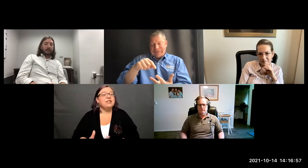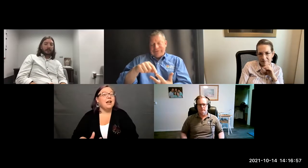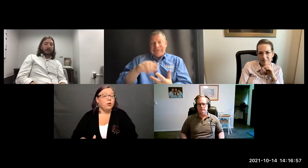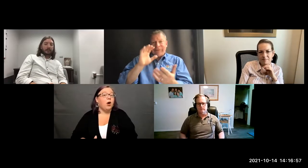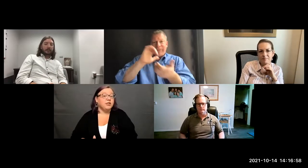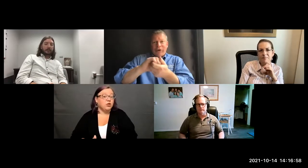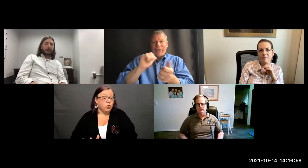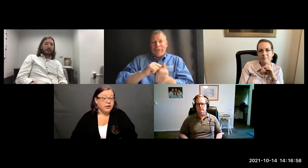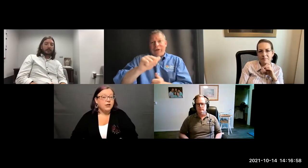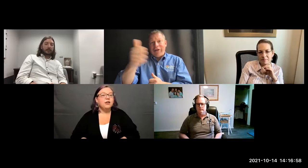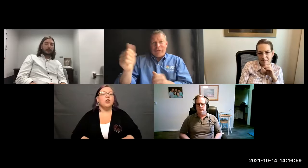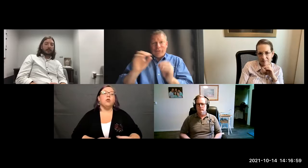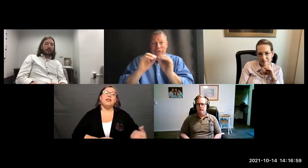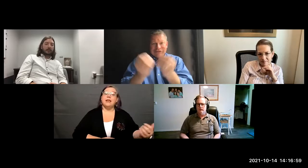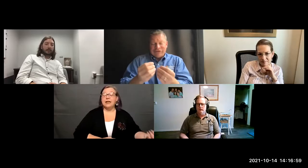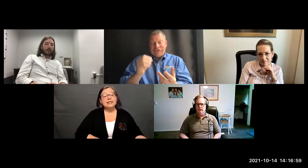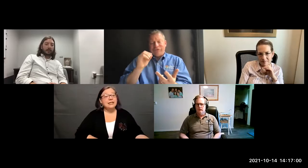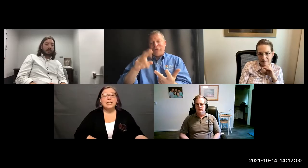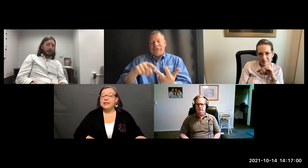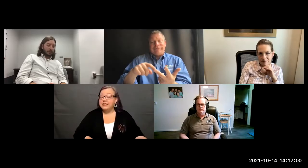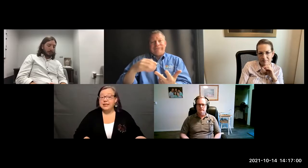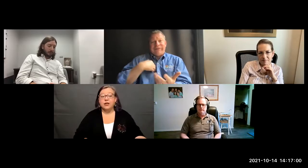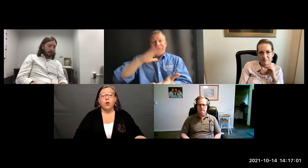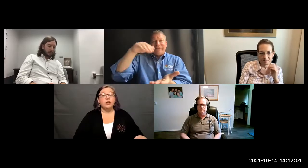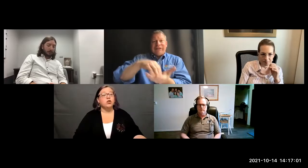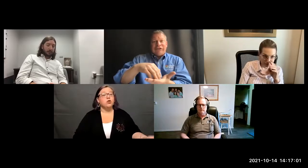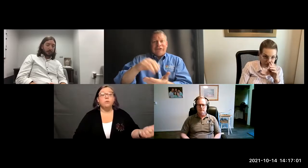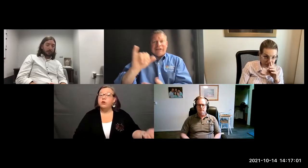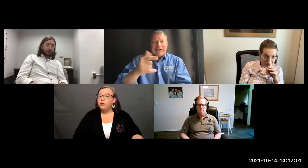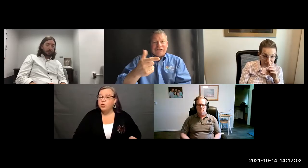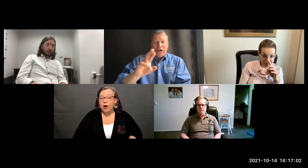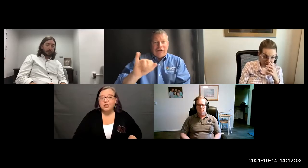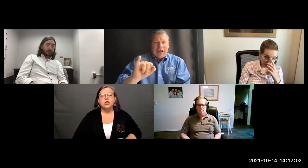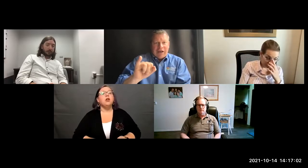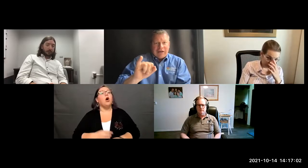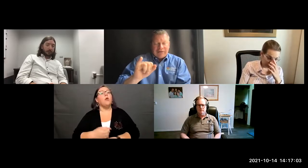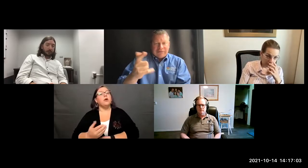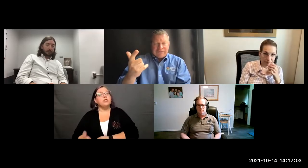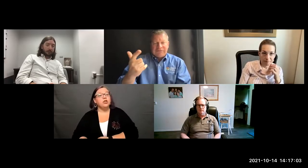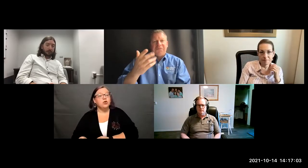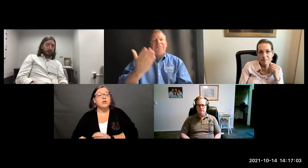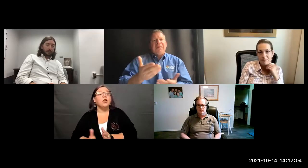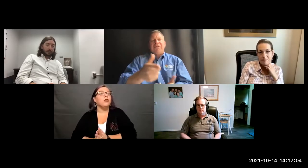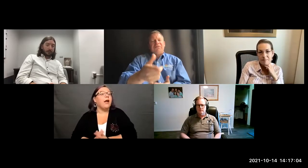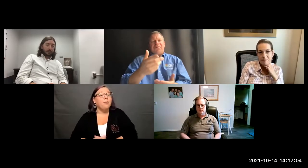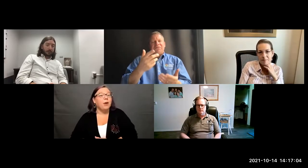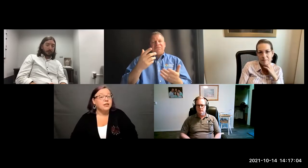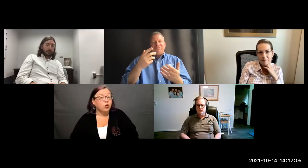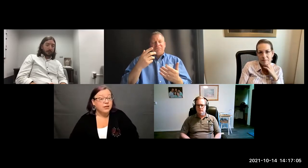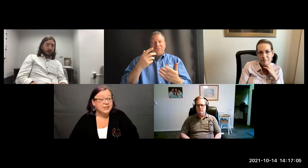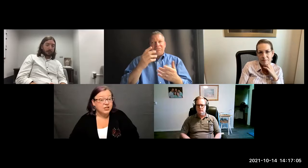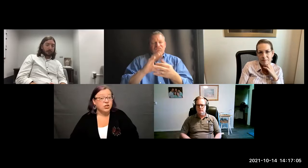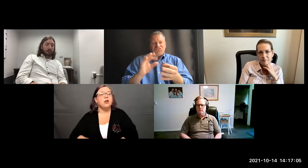possibilities of a data repository. You know, we're thinking, is CEASD going to build from scratch? Are we going to use another